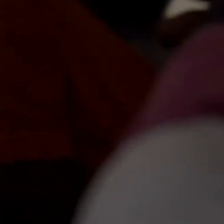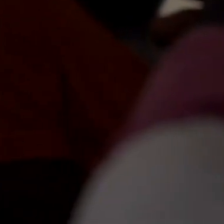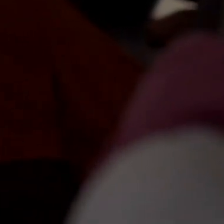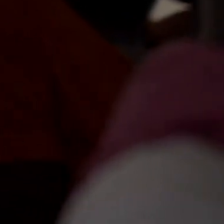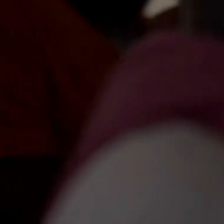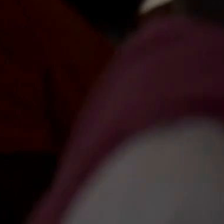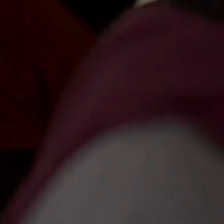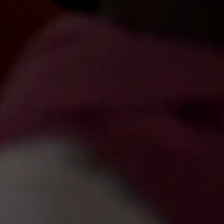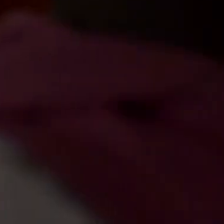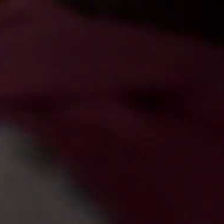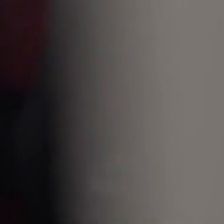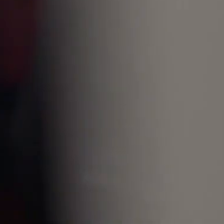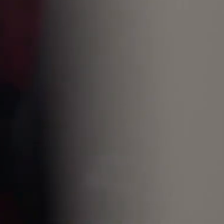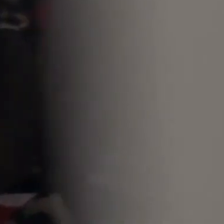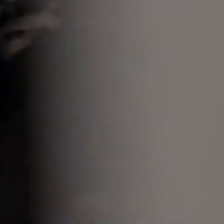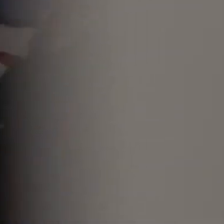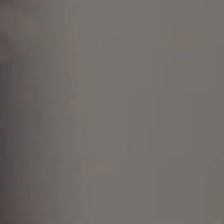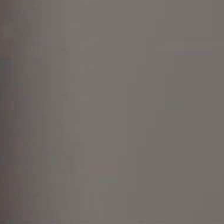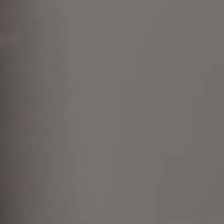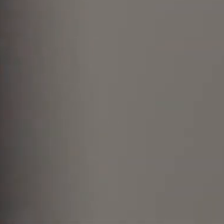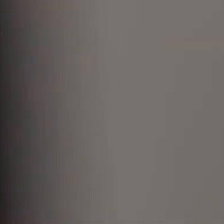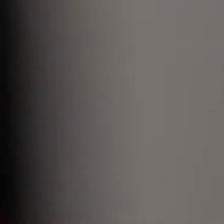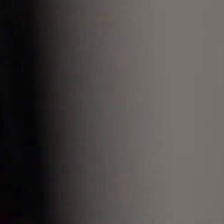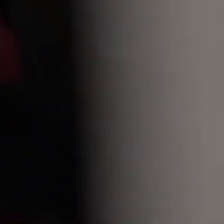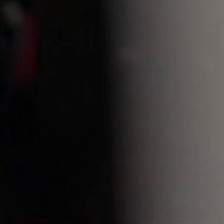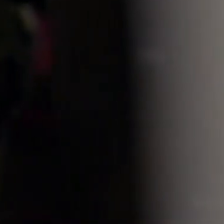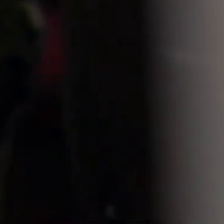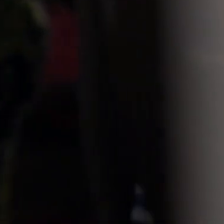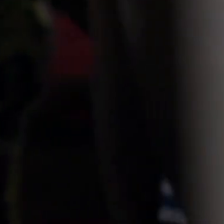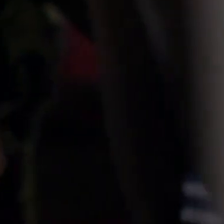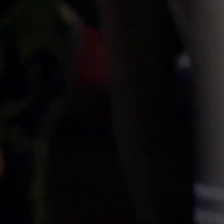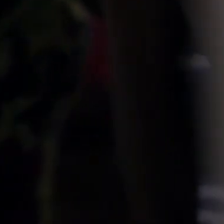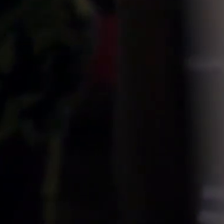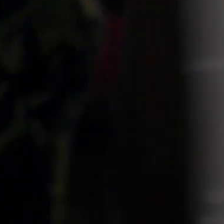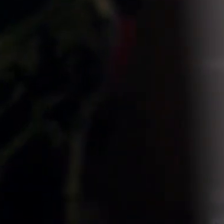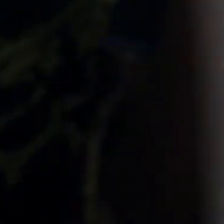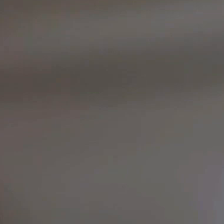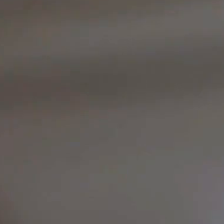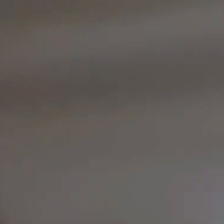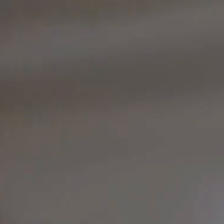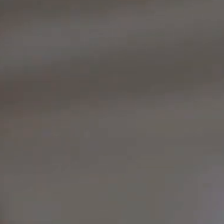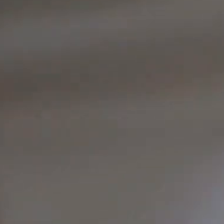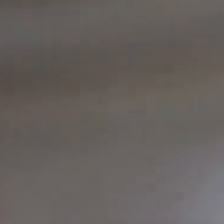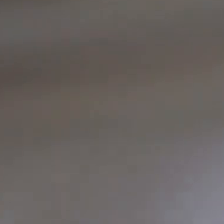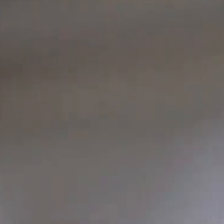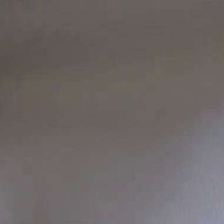and they treated me well, but I'm the only child between my mother and father.